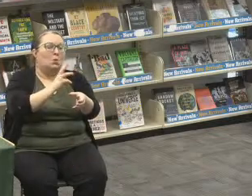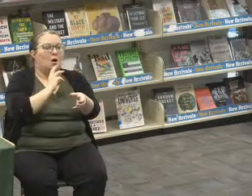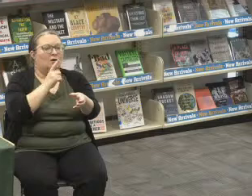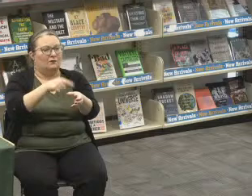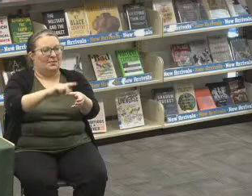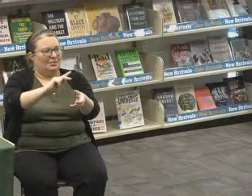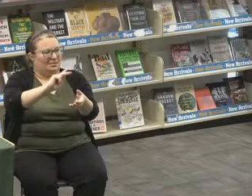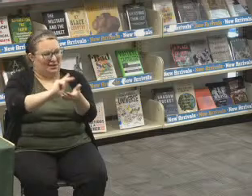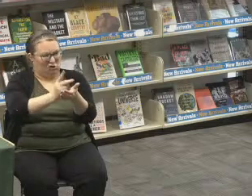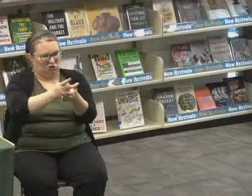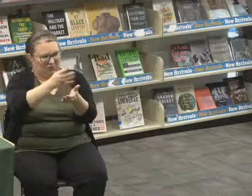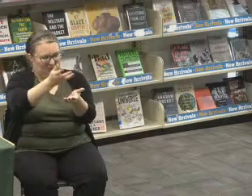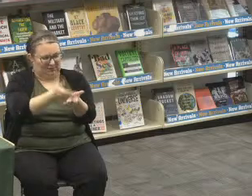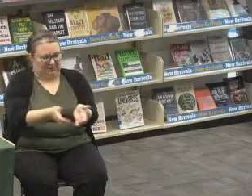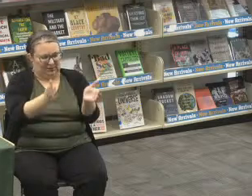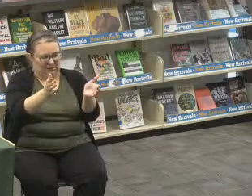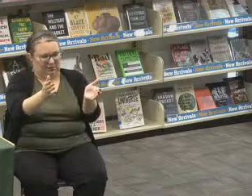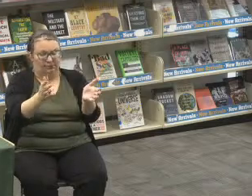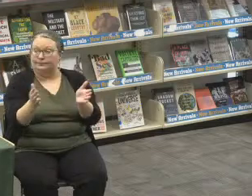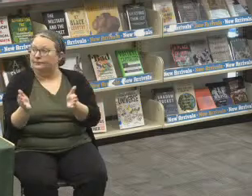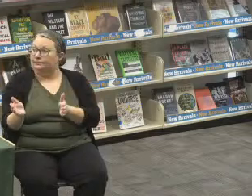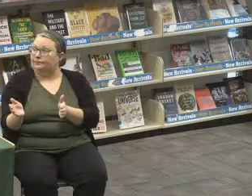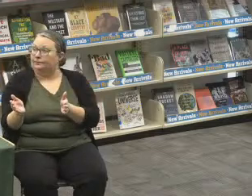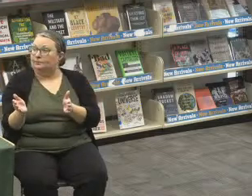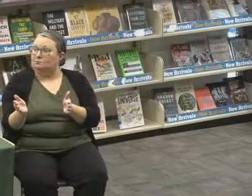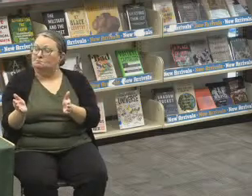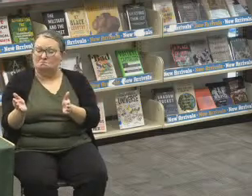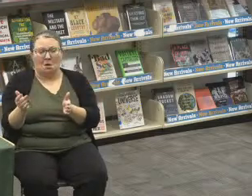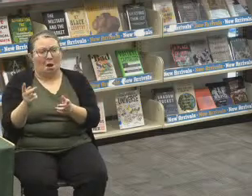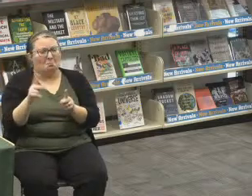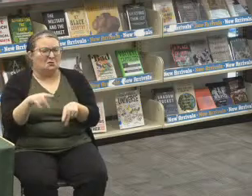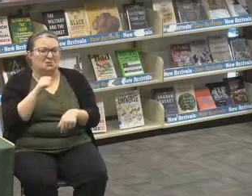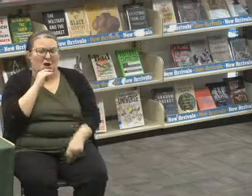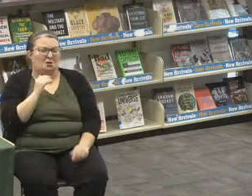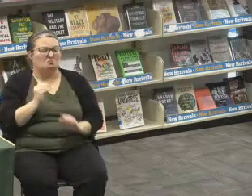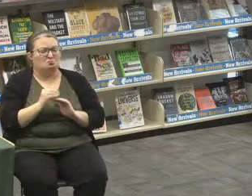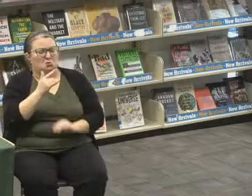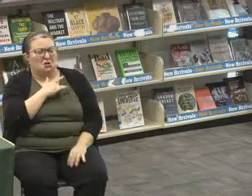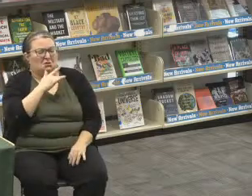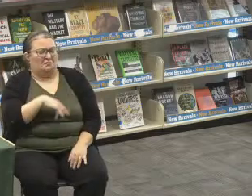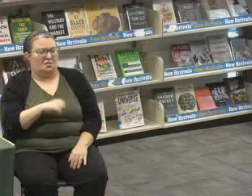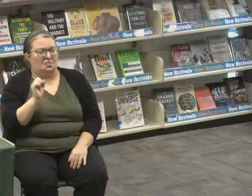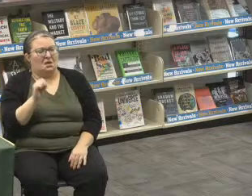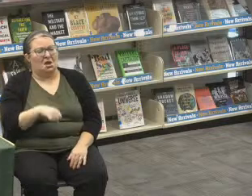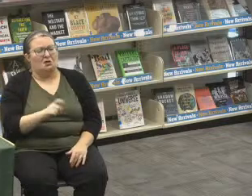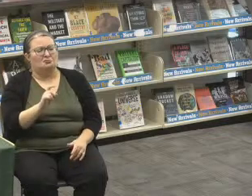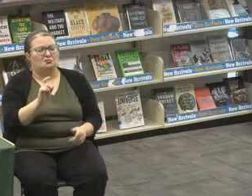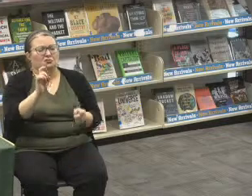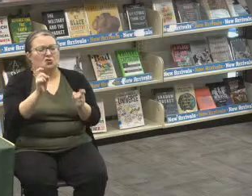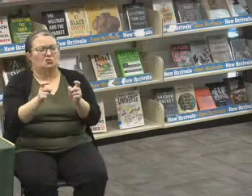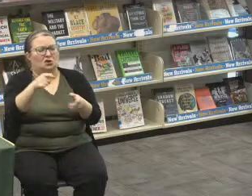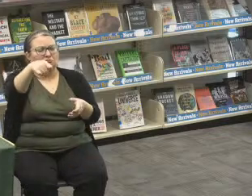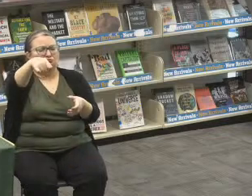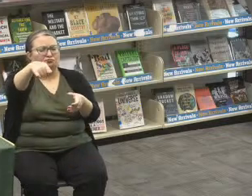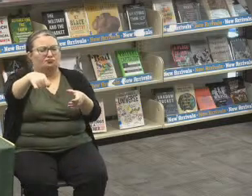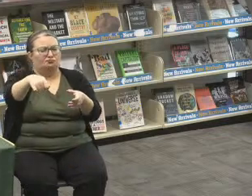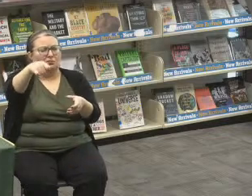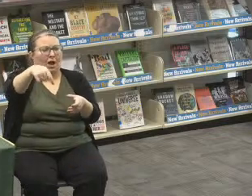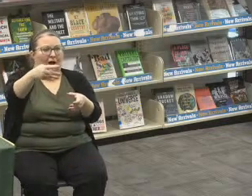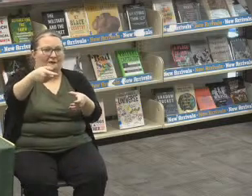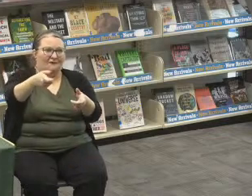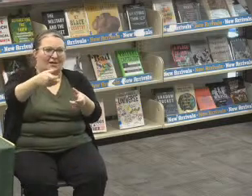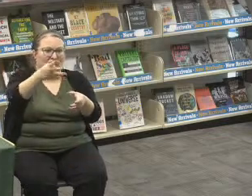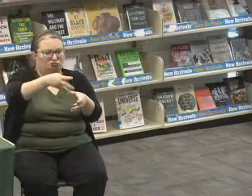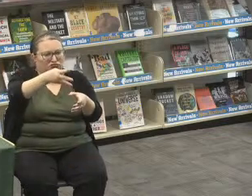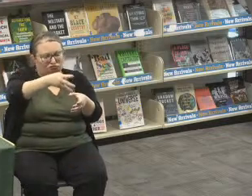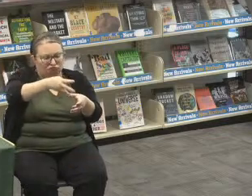tap. Someone who is not, overly sensitive, they have the ability to adjust that tap, how much flow is coming in, they can